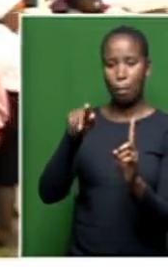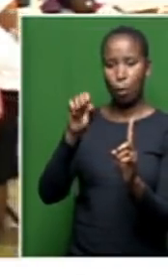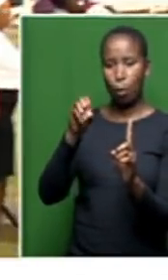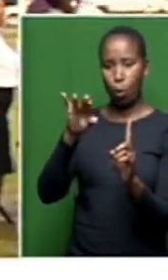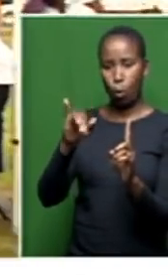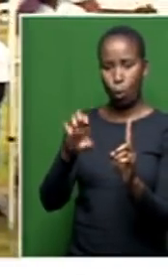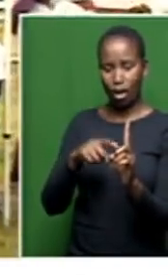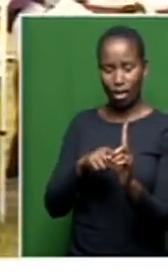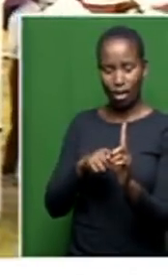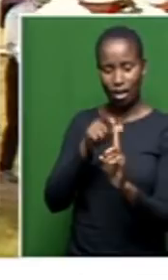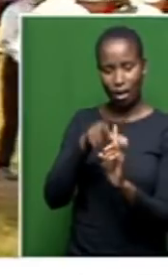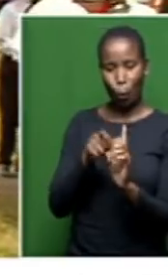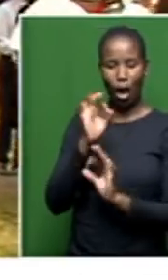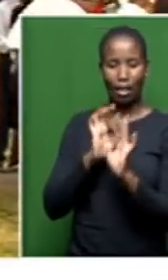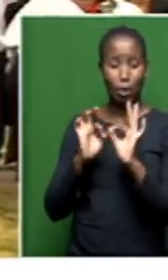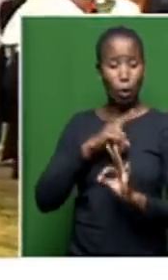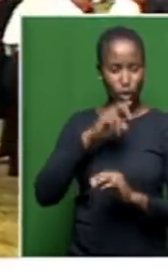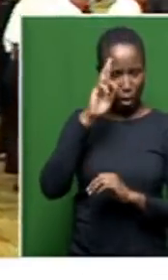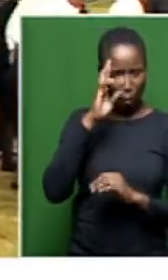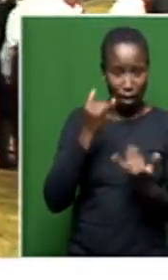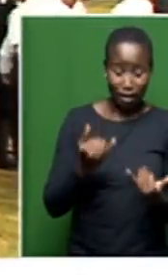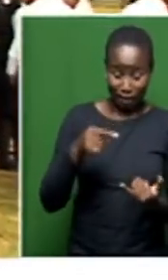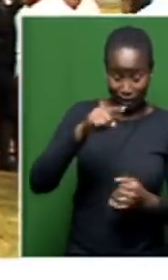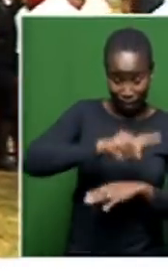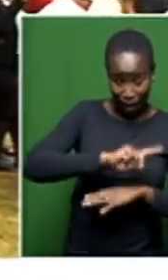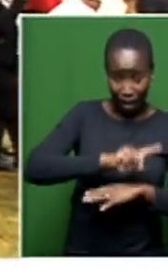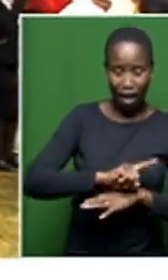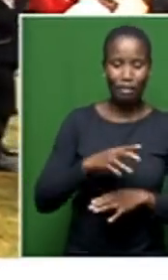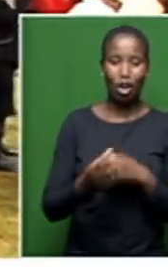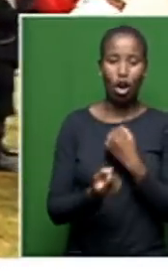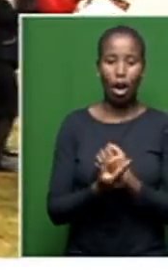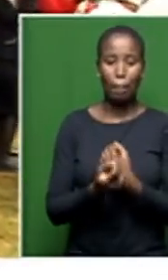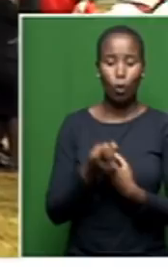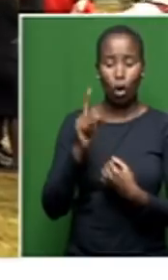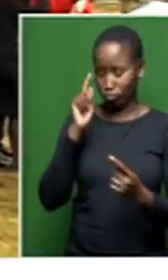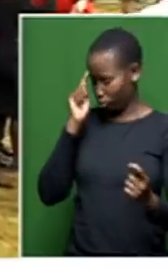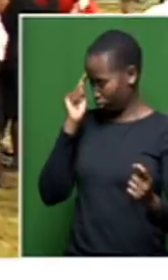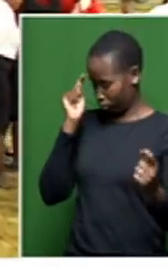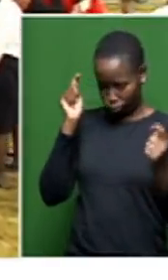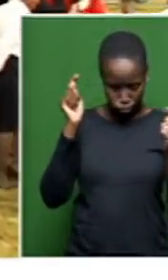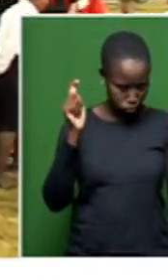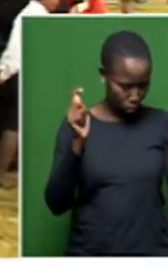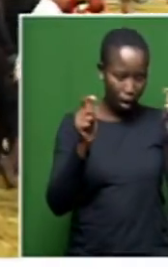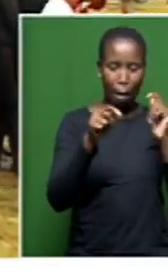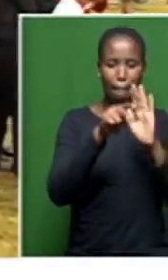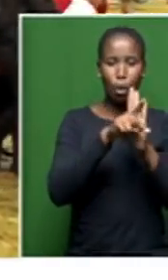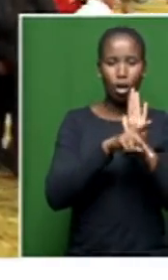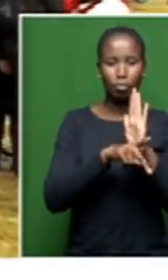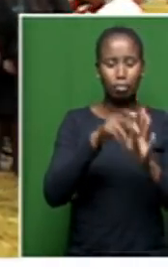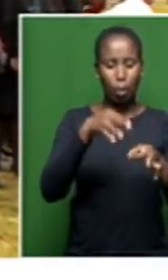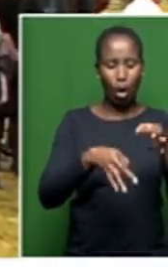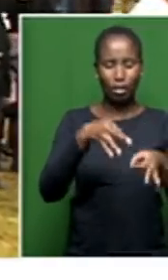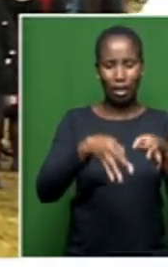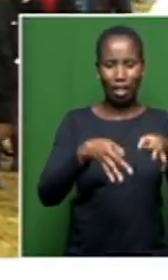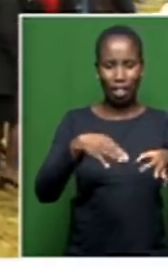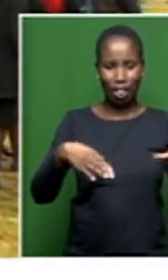you would recall that this is the day that really changed the trajectory of South Africa's political landscape. This is the day that led